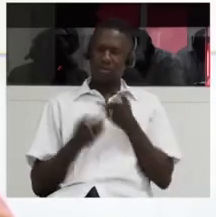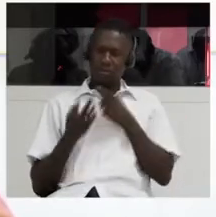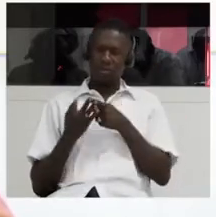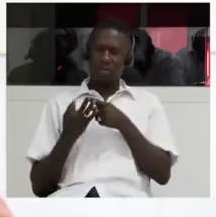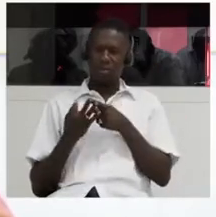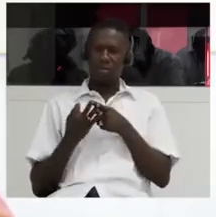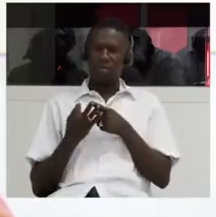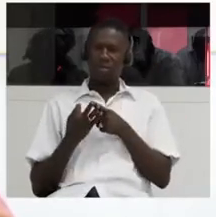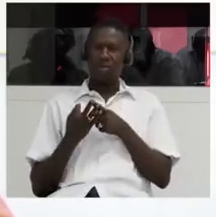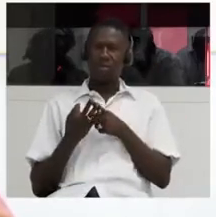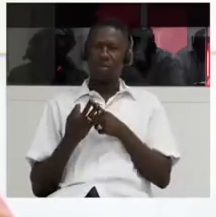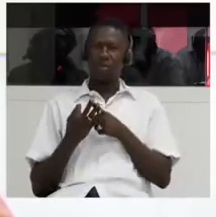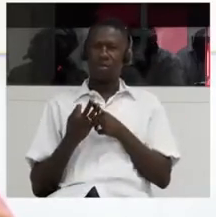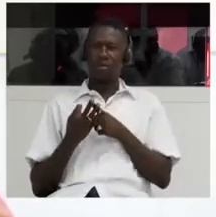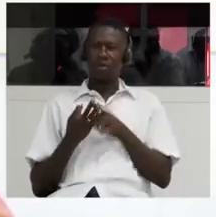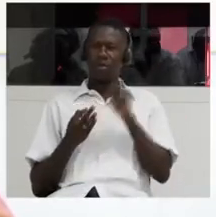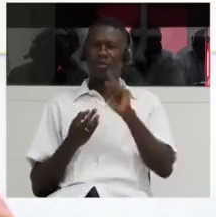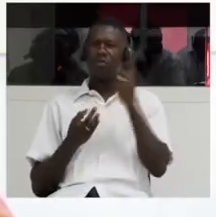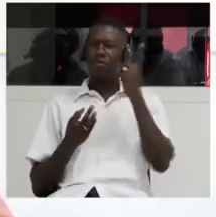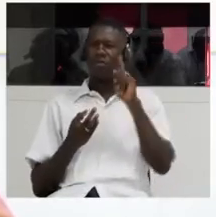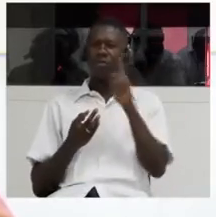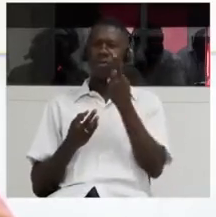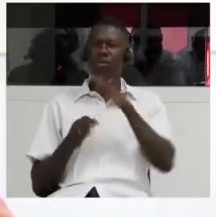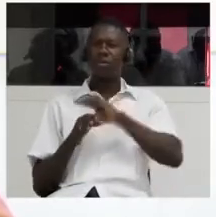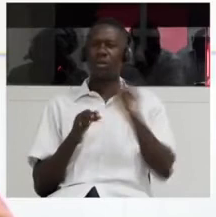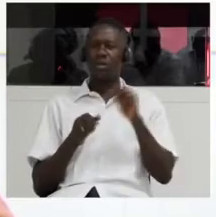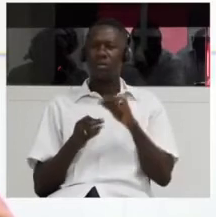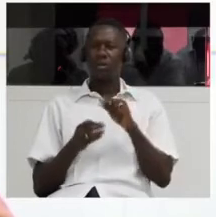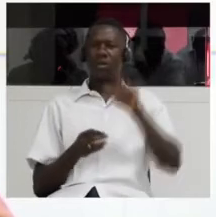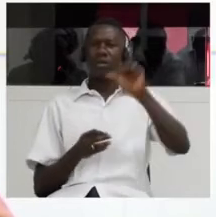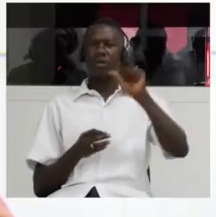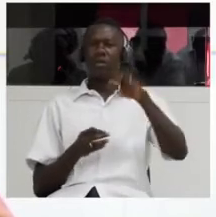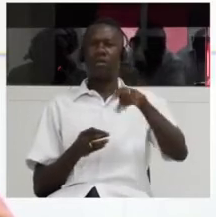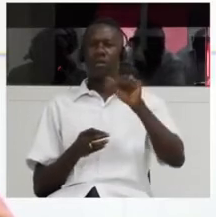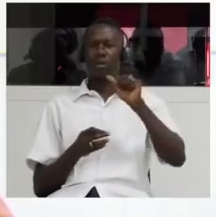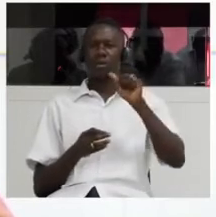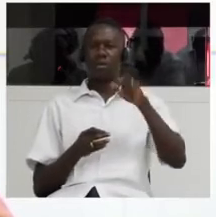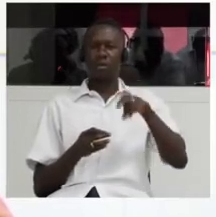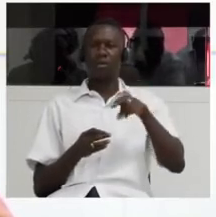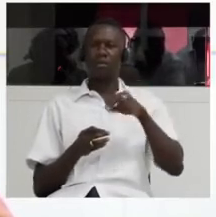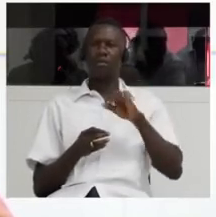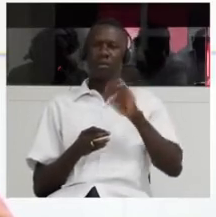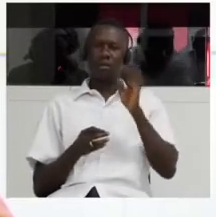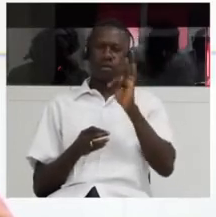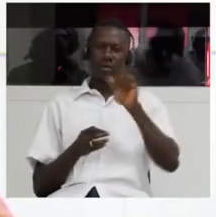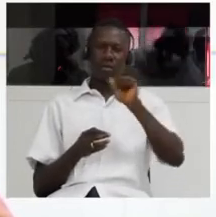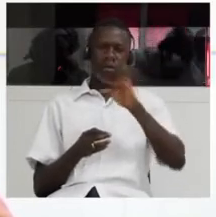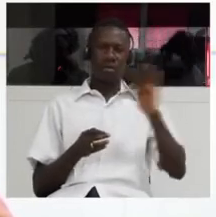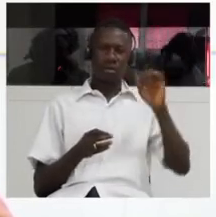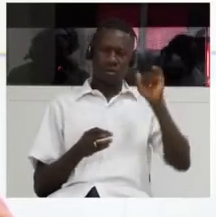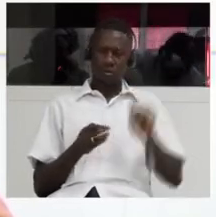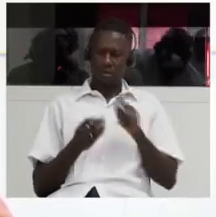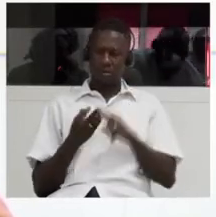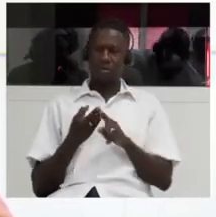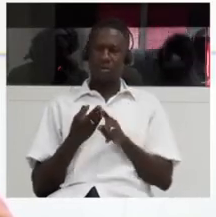And what was his first name? Lamin Fati. Then you have Marena. The first name I